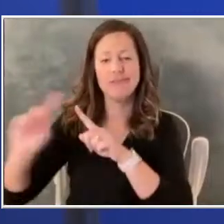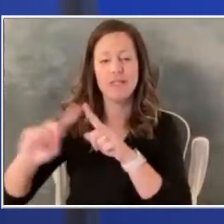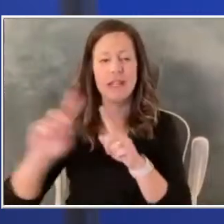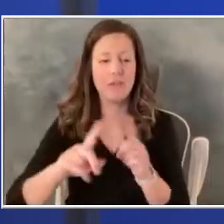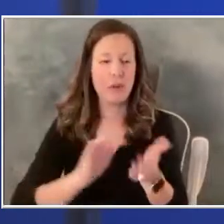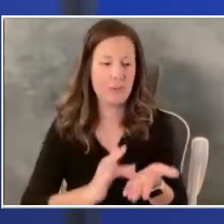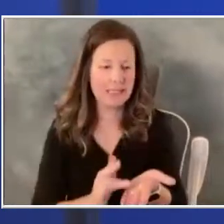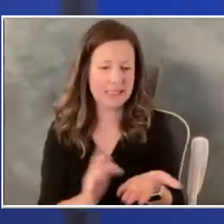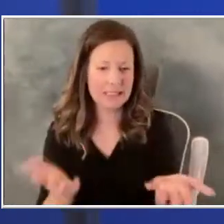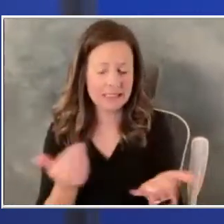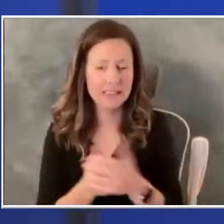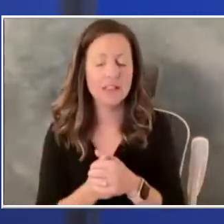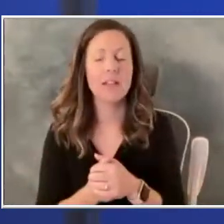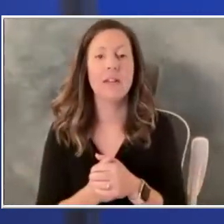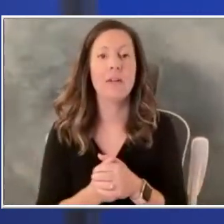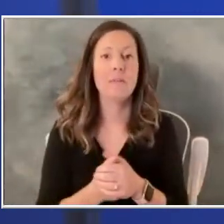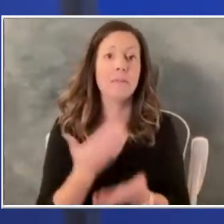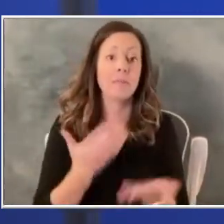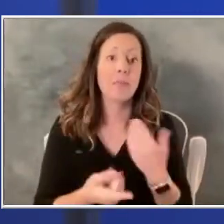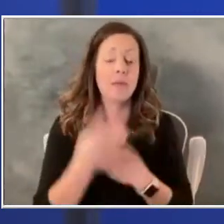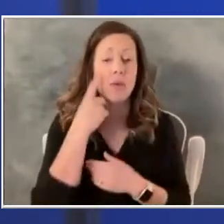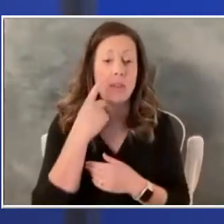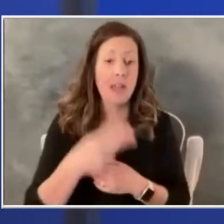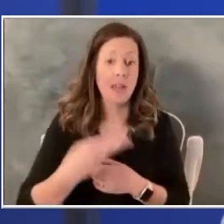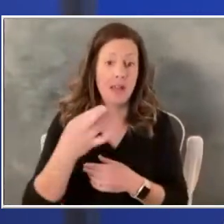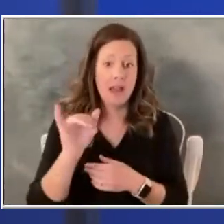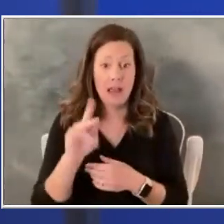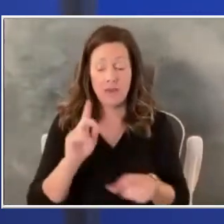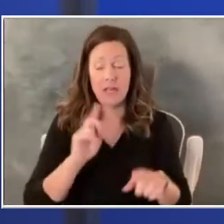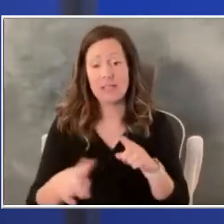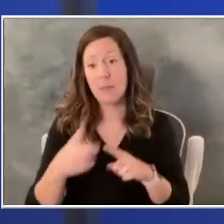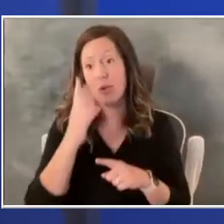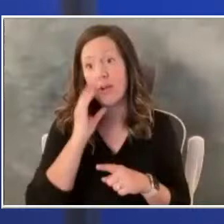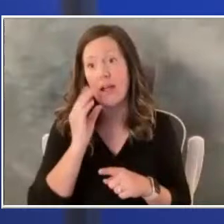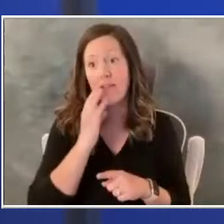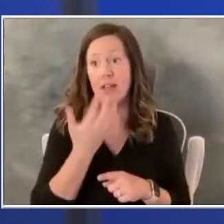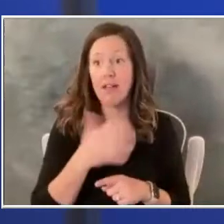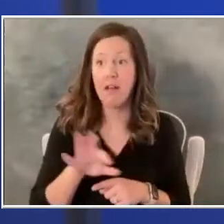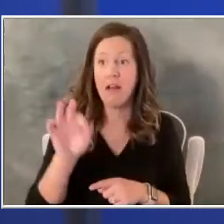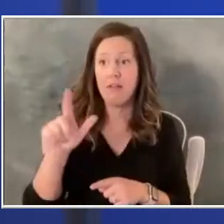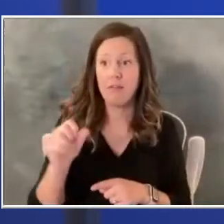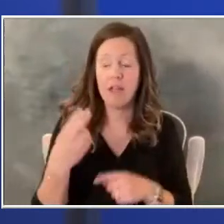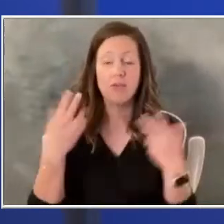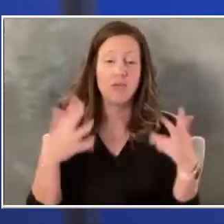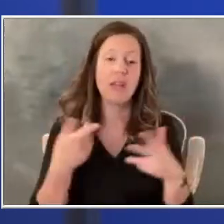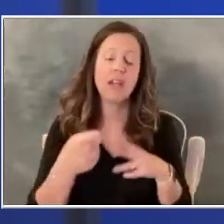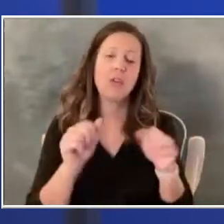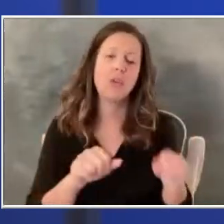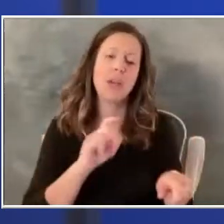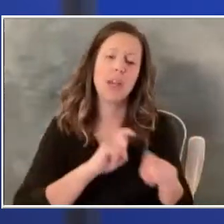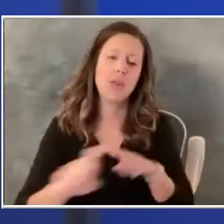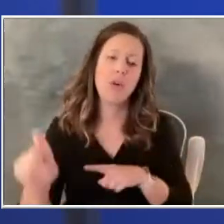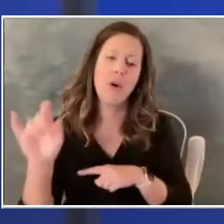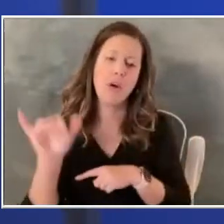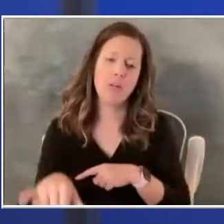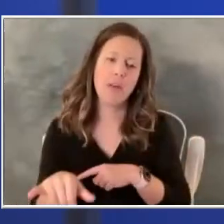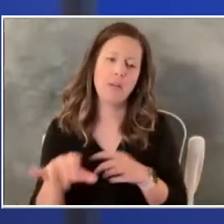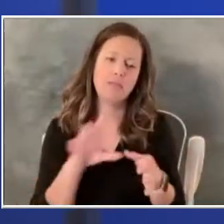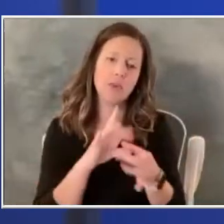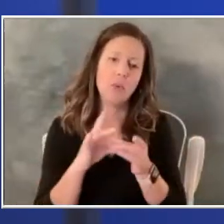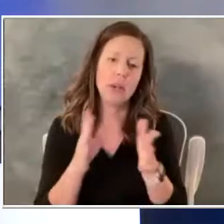estrogen because you think you might be at high risk but you're having hot flashes, you can call the high-risk coordinators